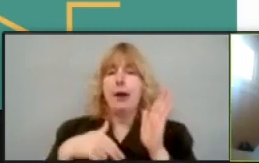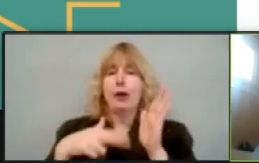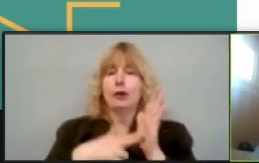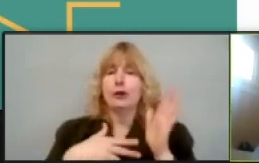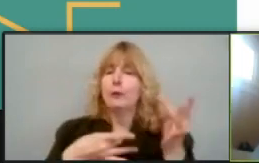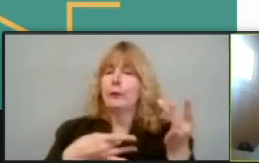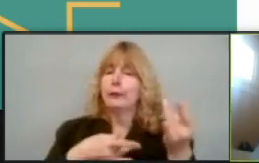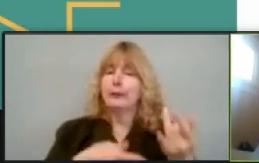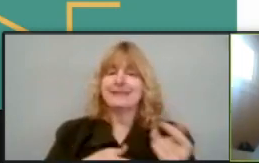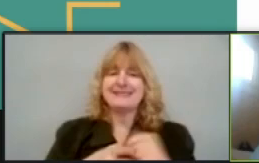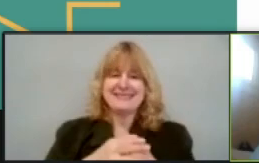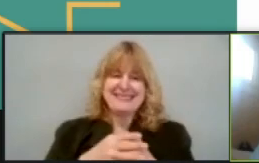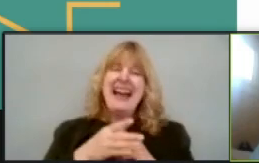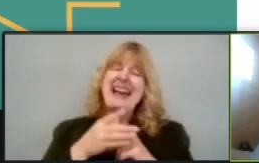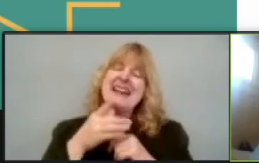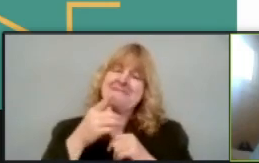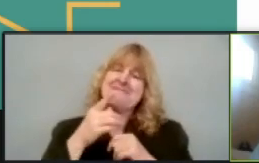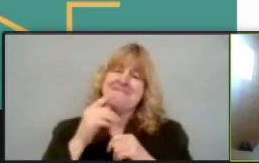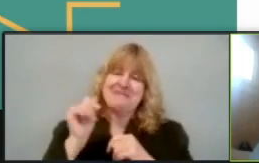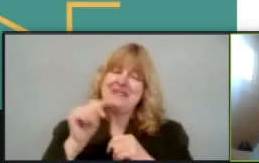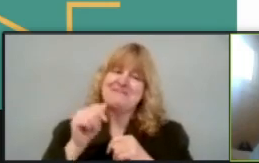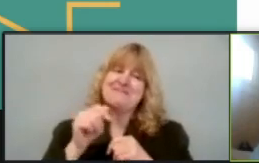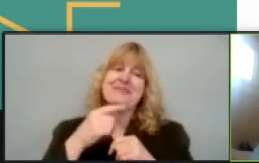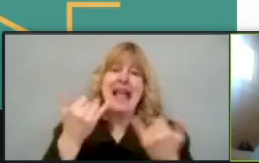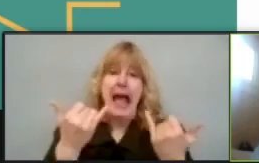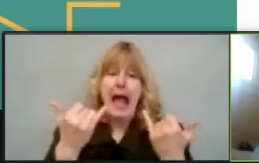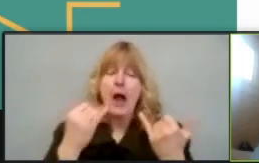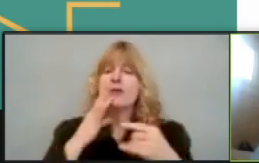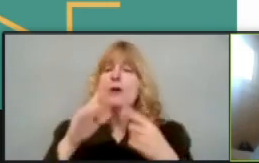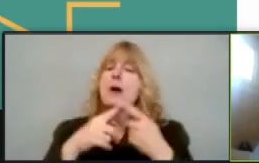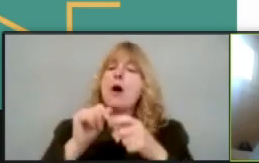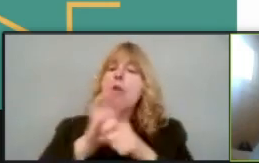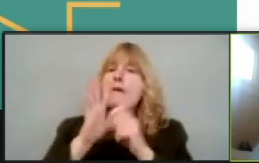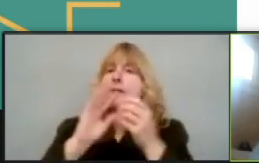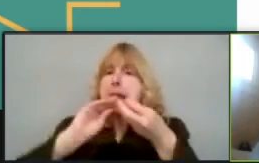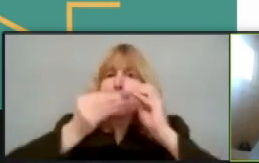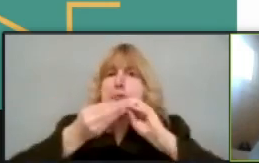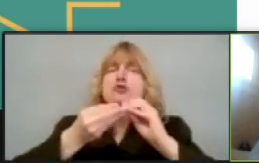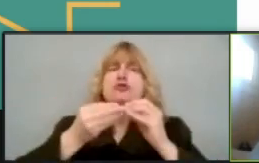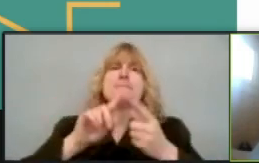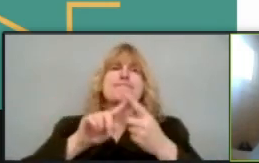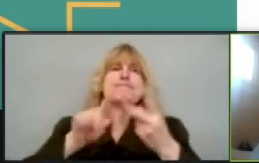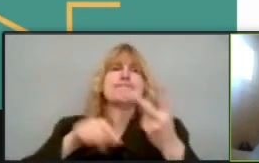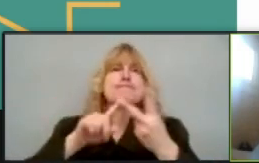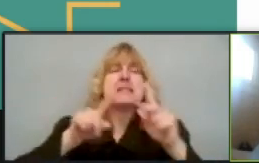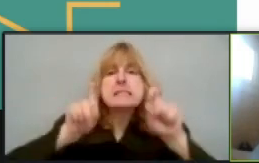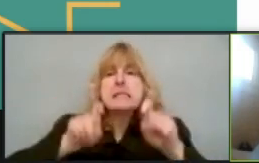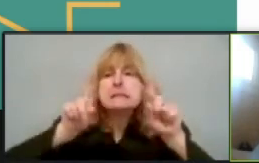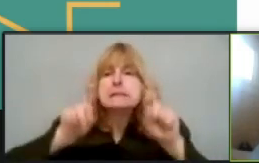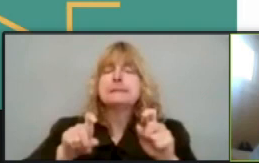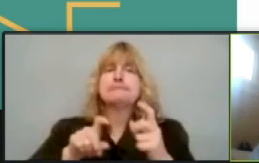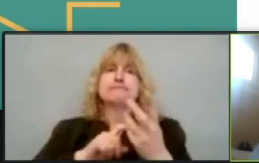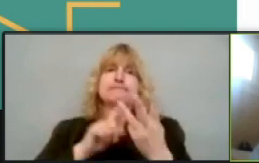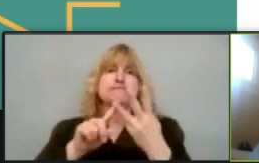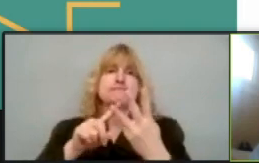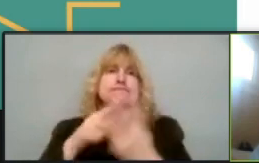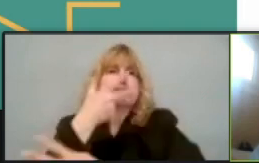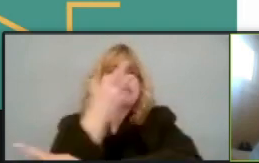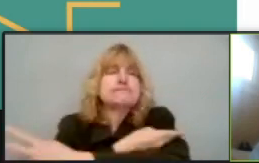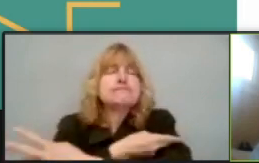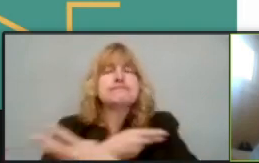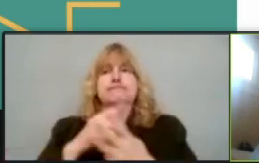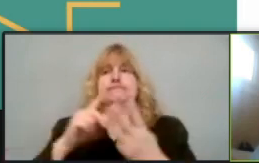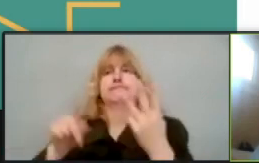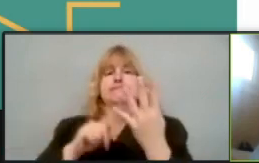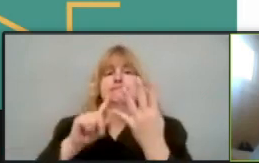I'm here today to talk about our COVID numbers, COVID testing, give you a little bit more information about the vaccine, and talk about how